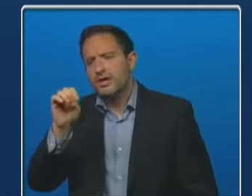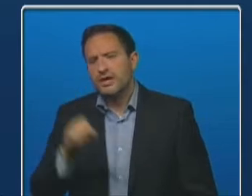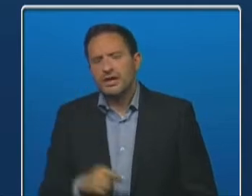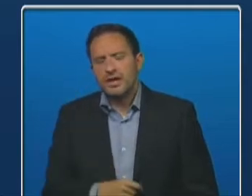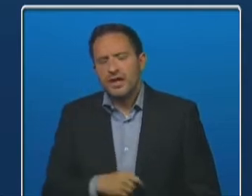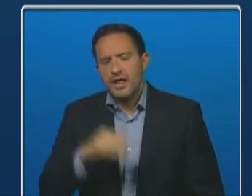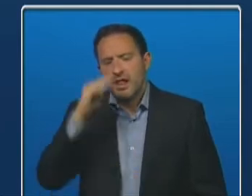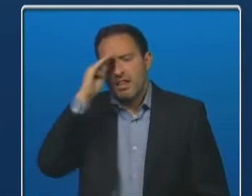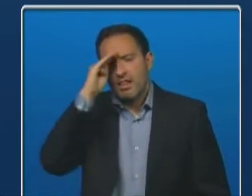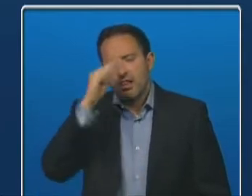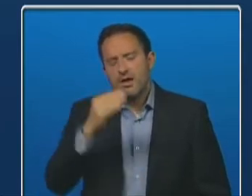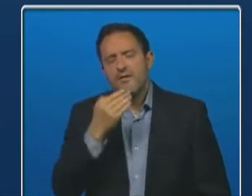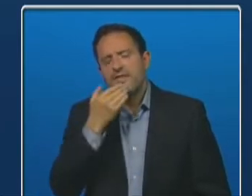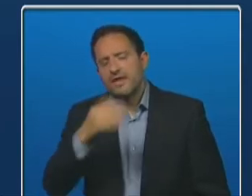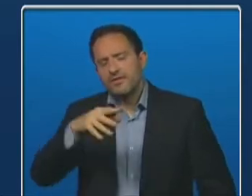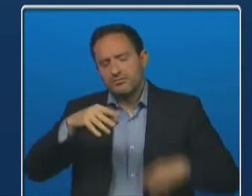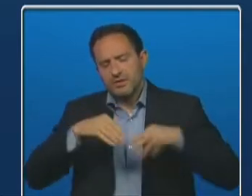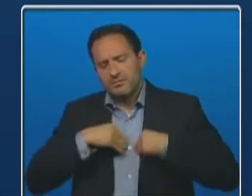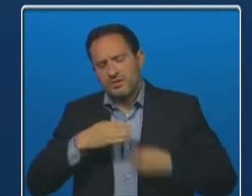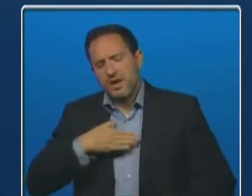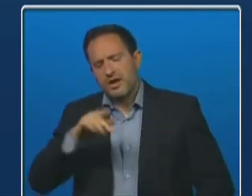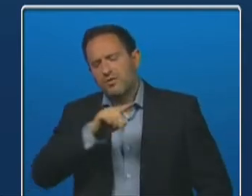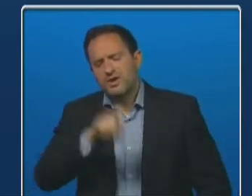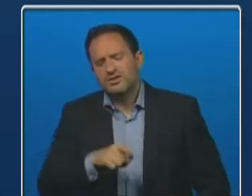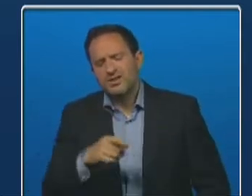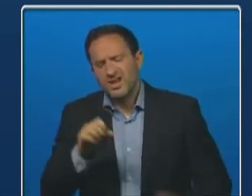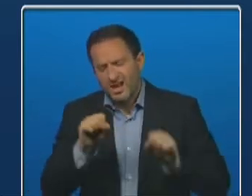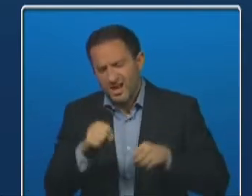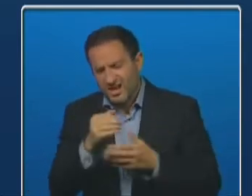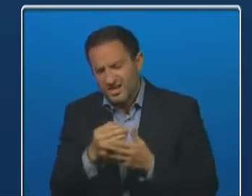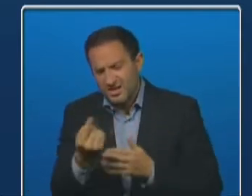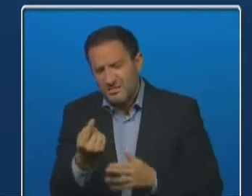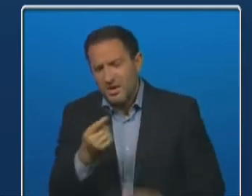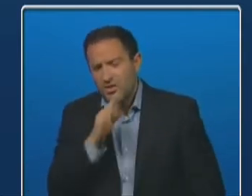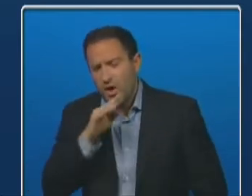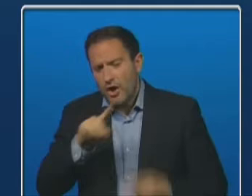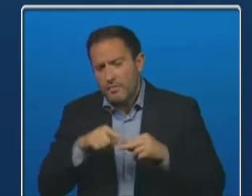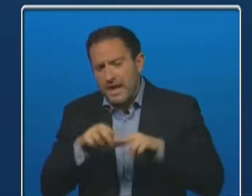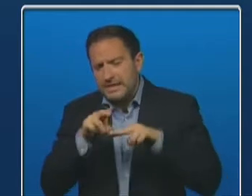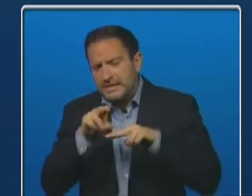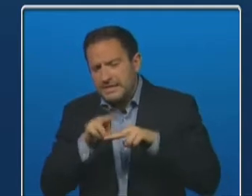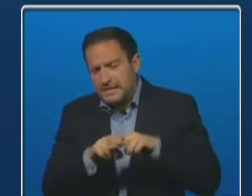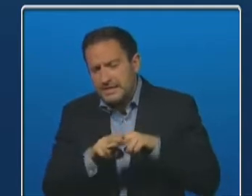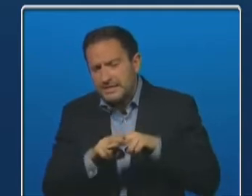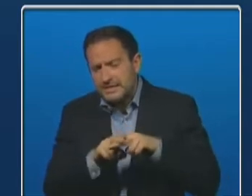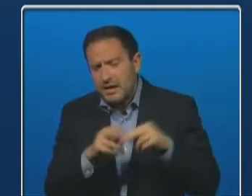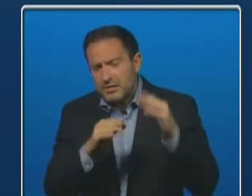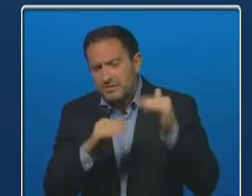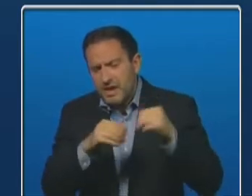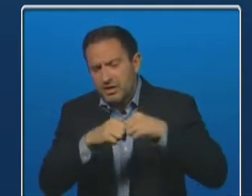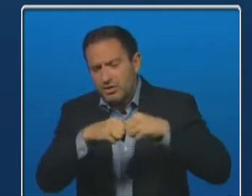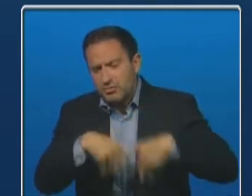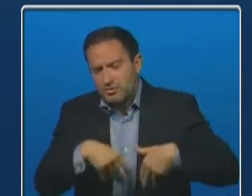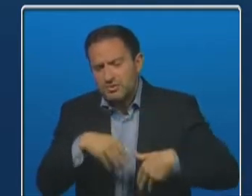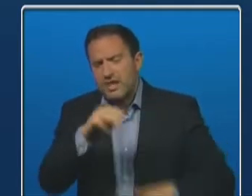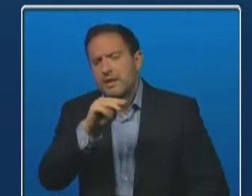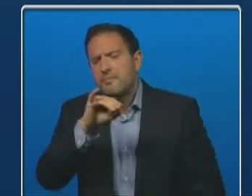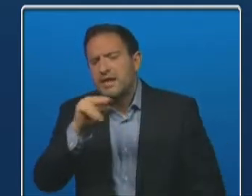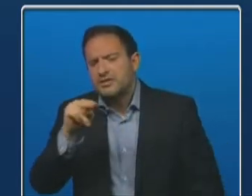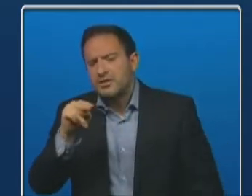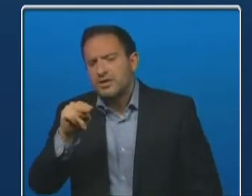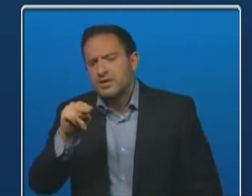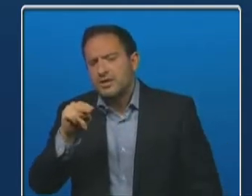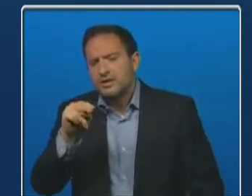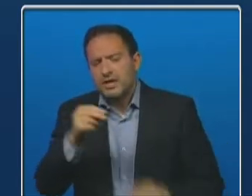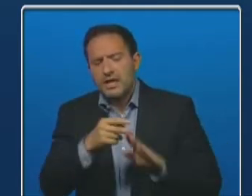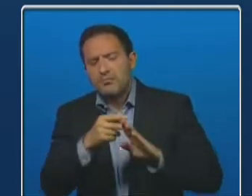Hi, thanks for taking my question. I was wondering if someone could talk a little bit more about how the seats that were narrowly expected to lose, like Minnesota in preliminary numbers,